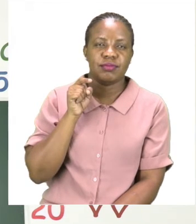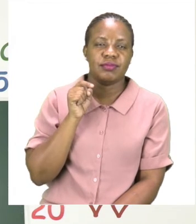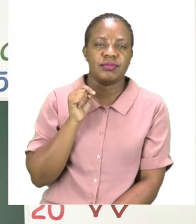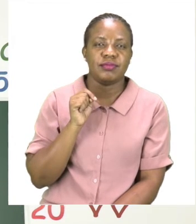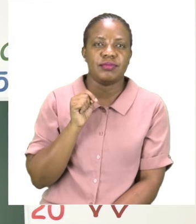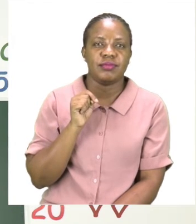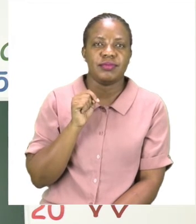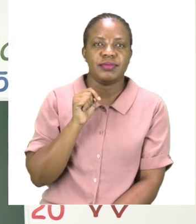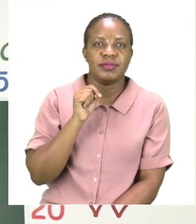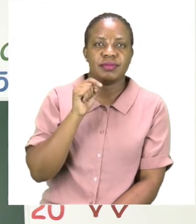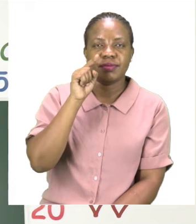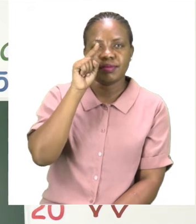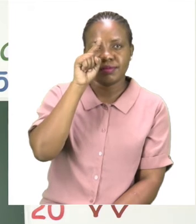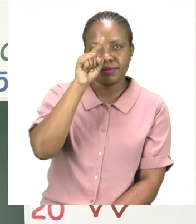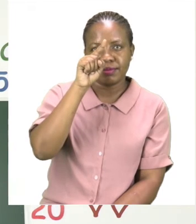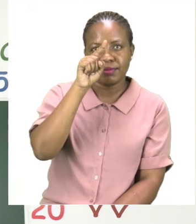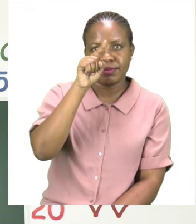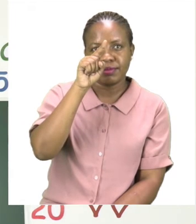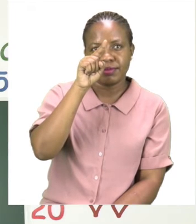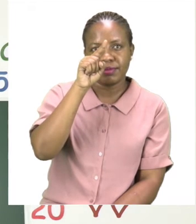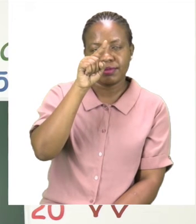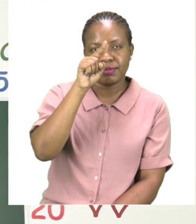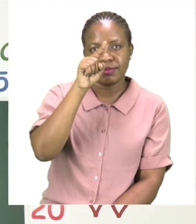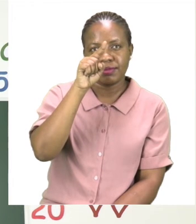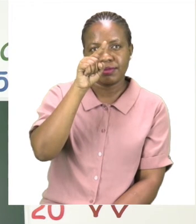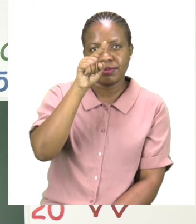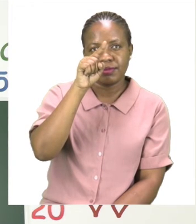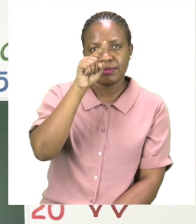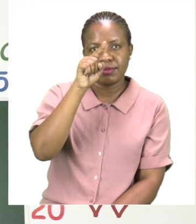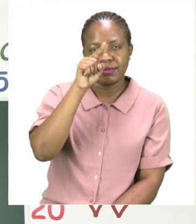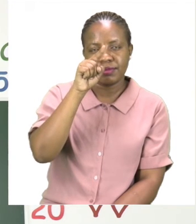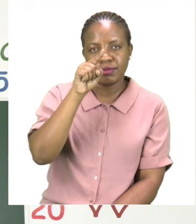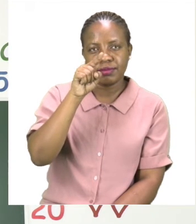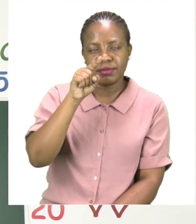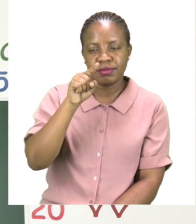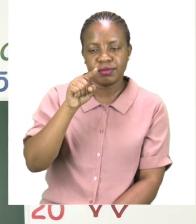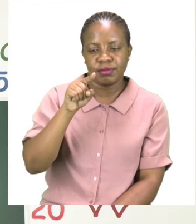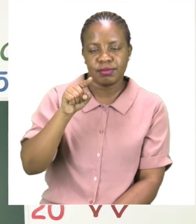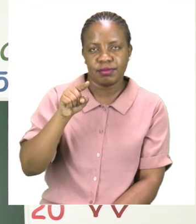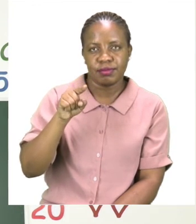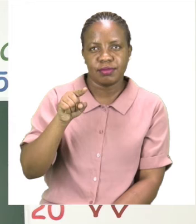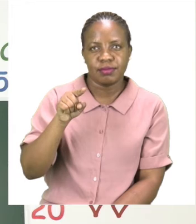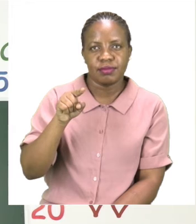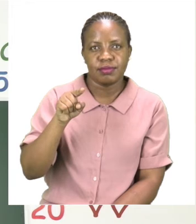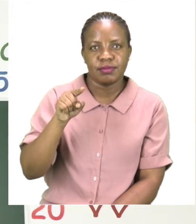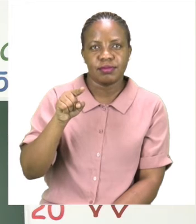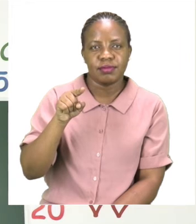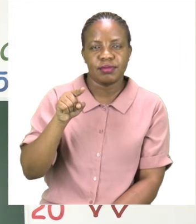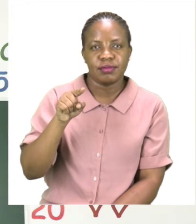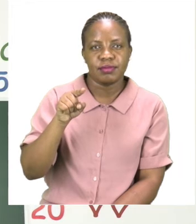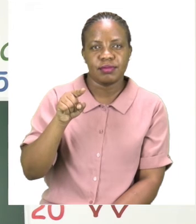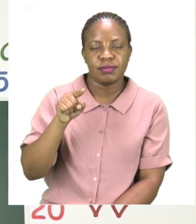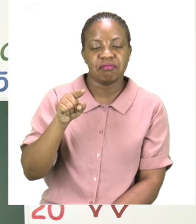our pencil and we start at the top again, but this time we're going across.